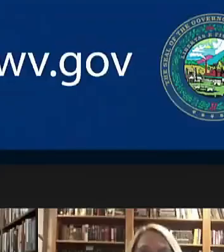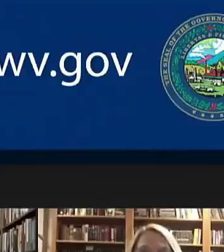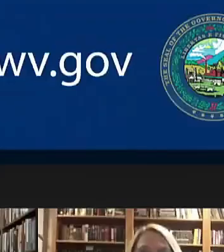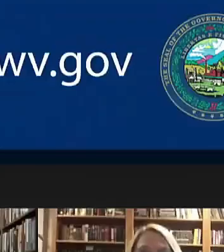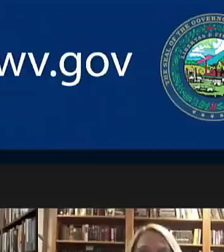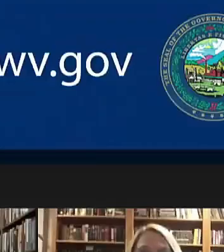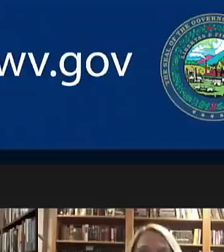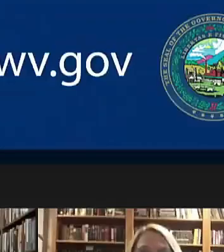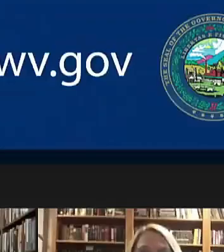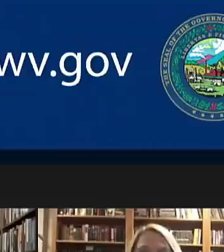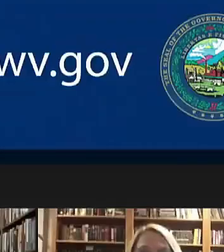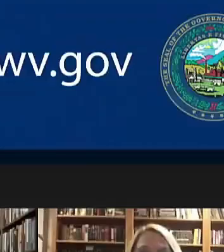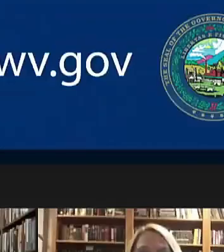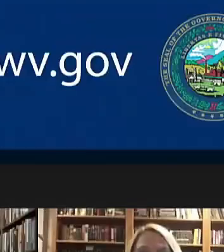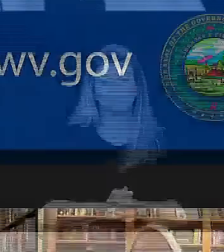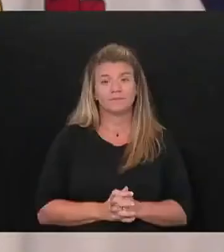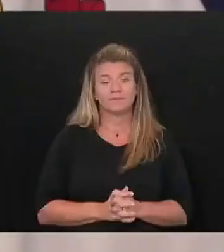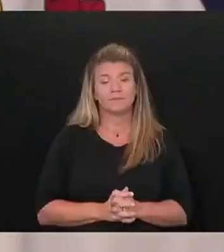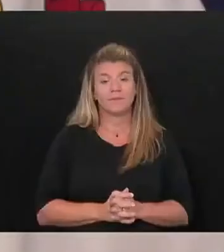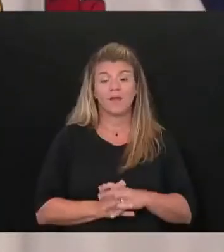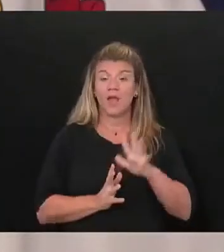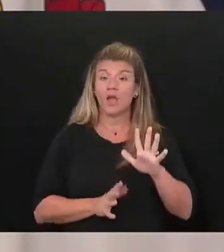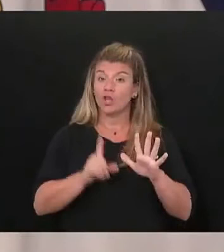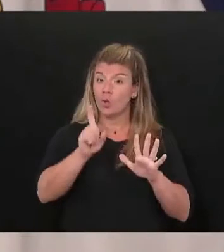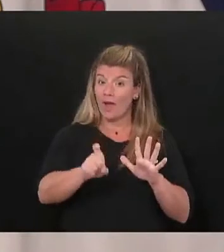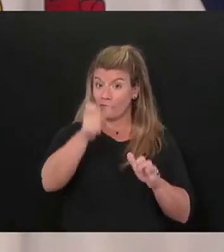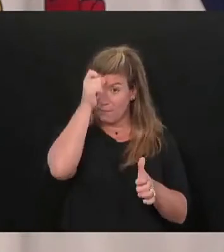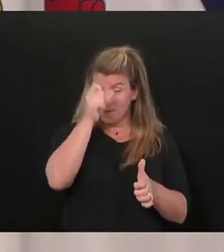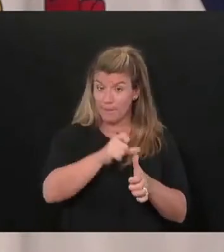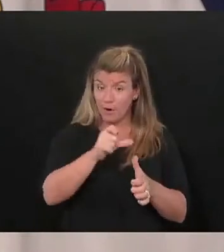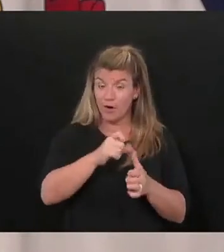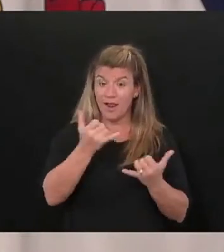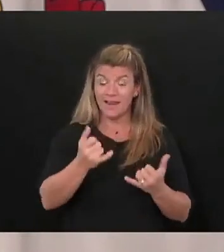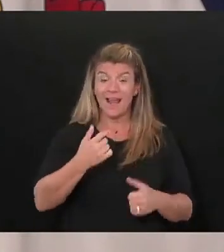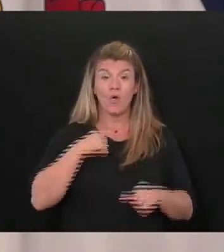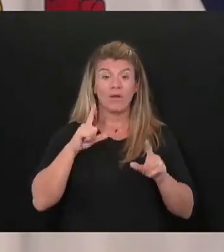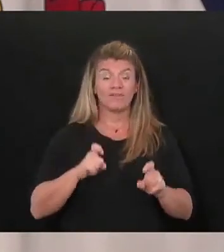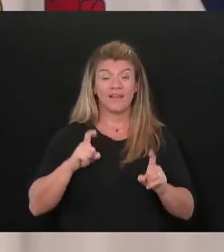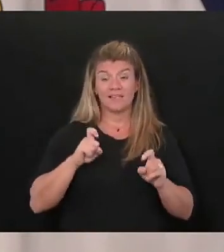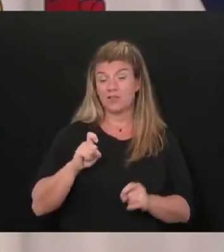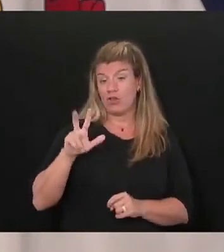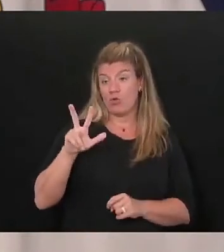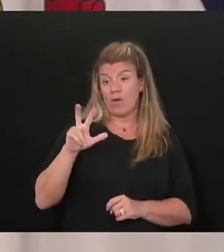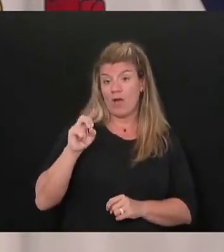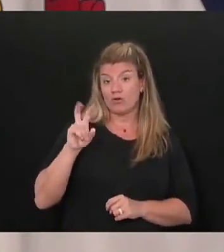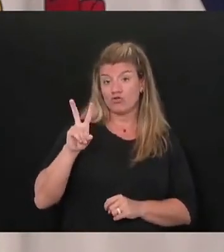Let me jump right back. Annie, you got to keep in mind we've now tested